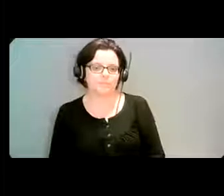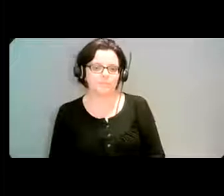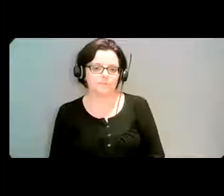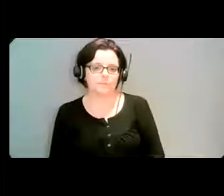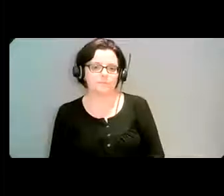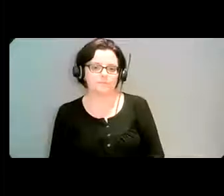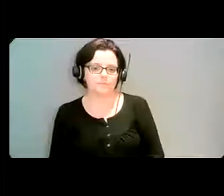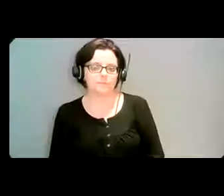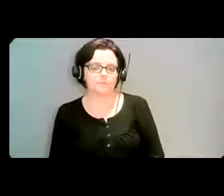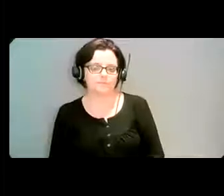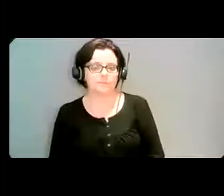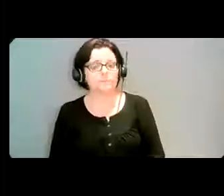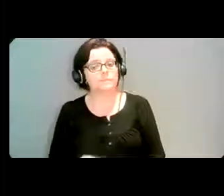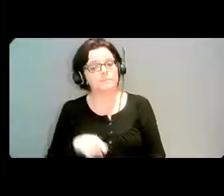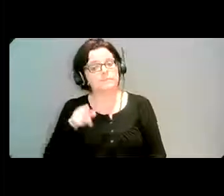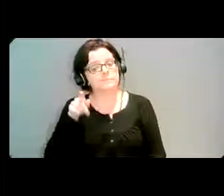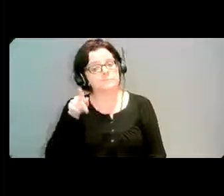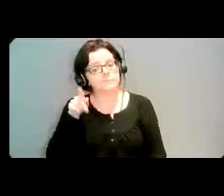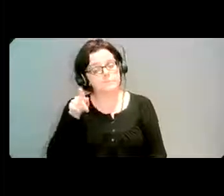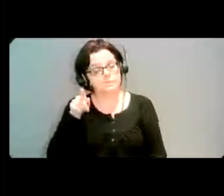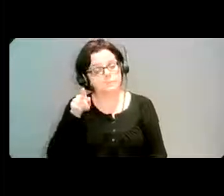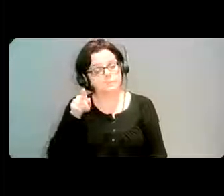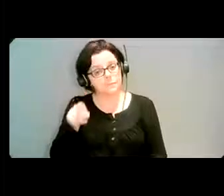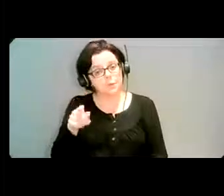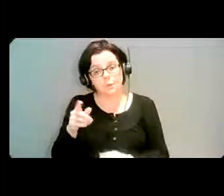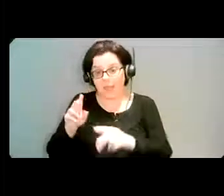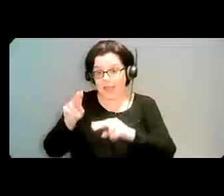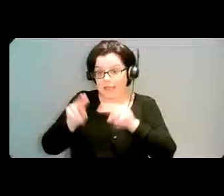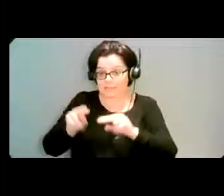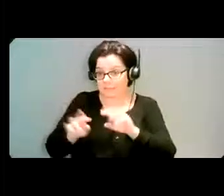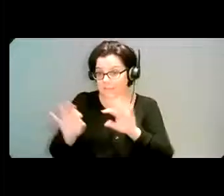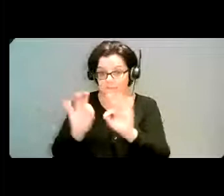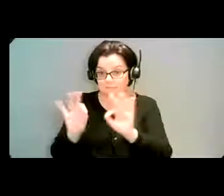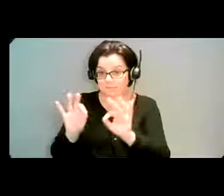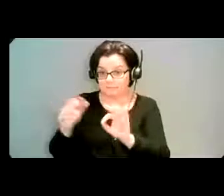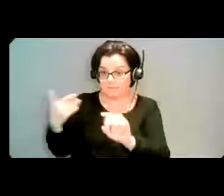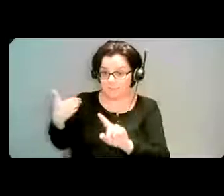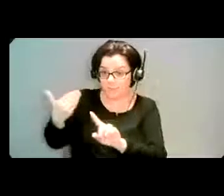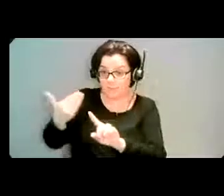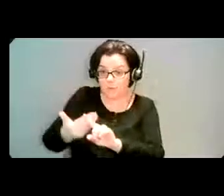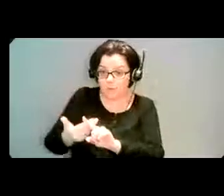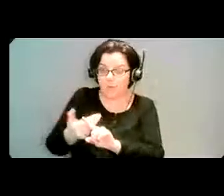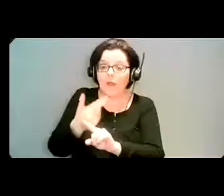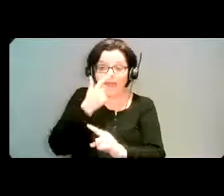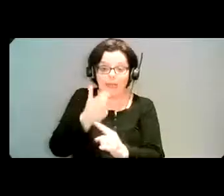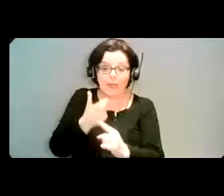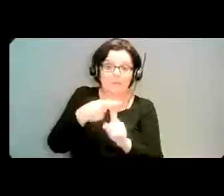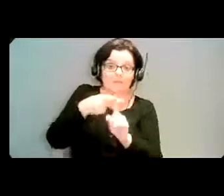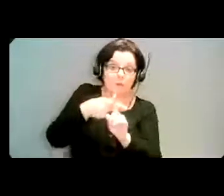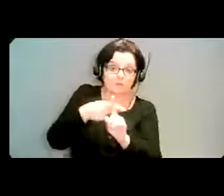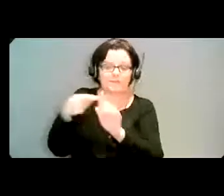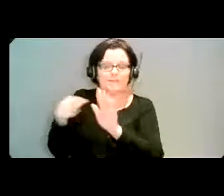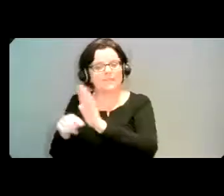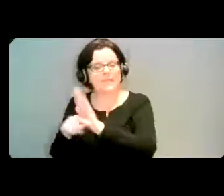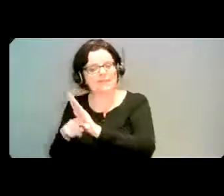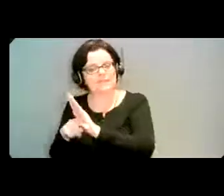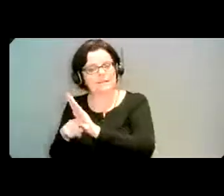you didn't have assessment for some time, it may be a good and a bad thing, because assessments